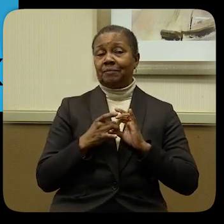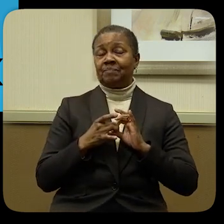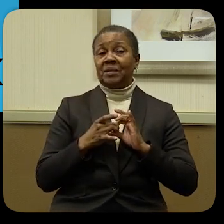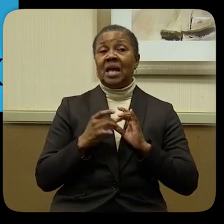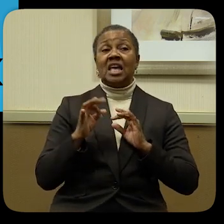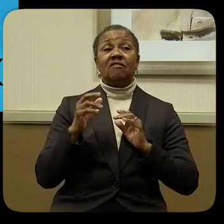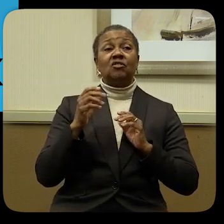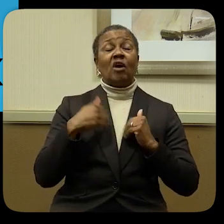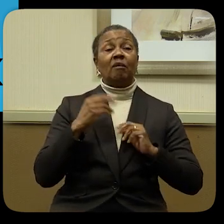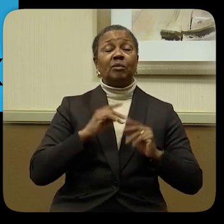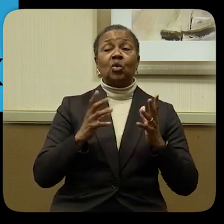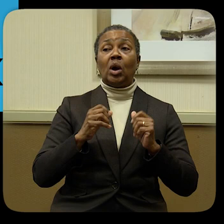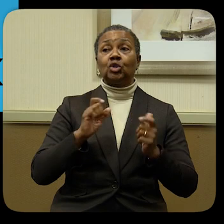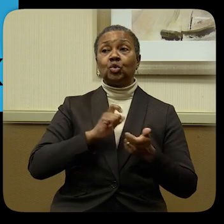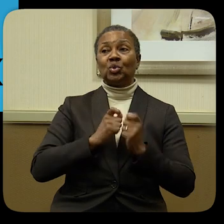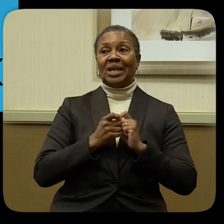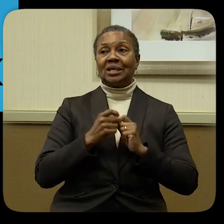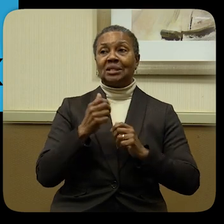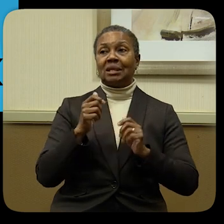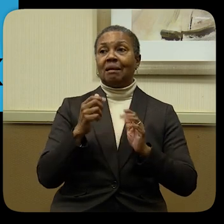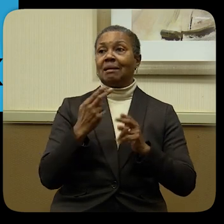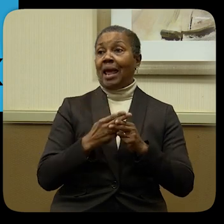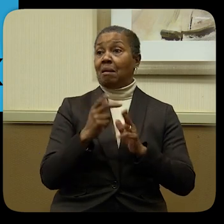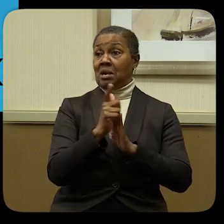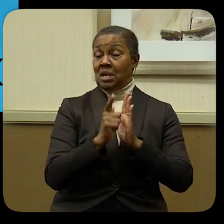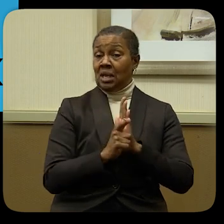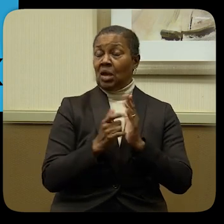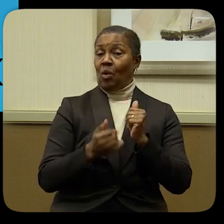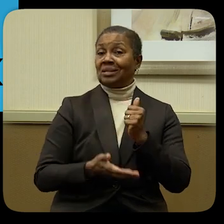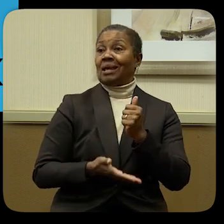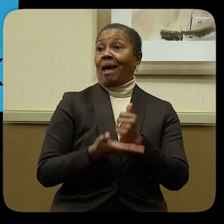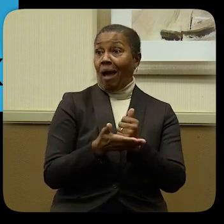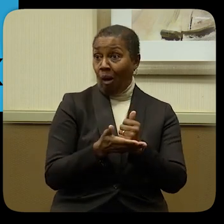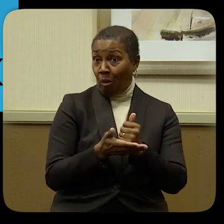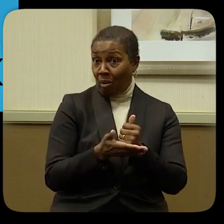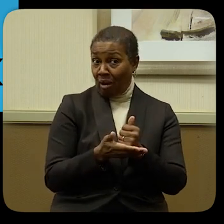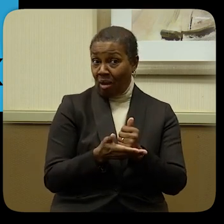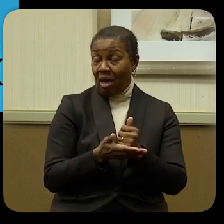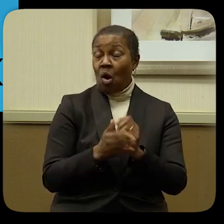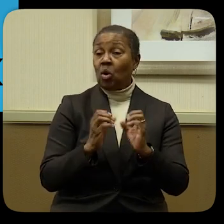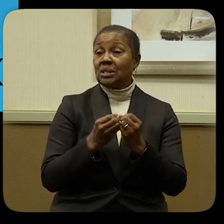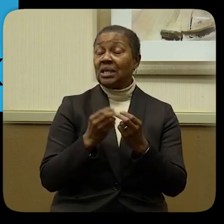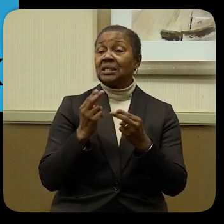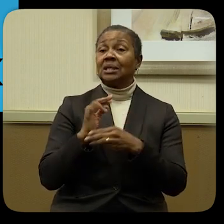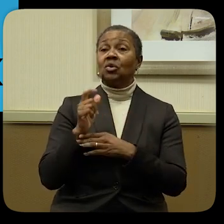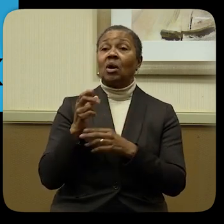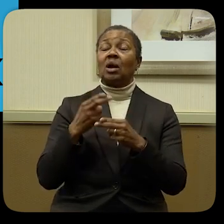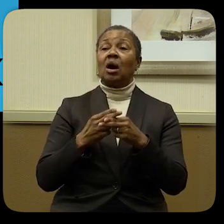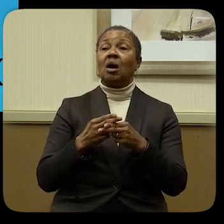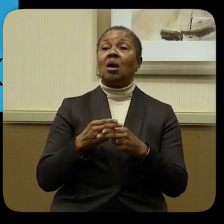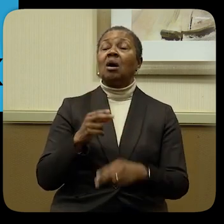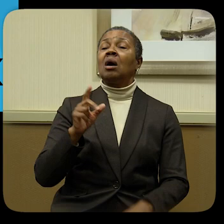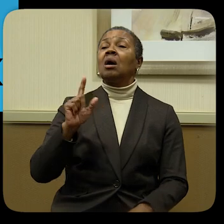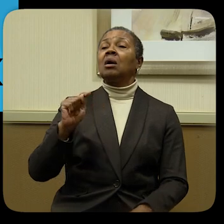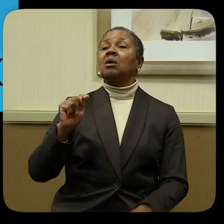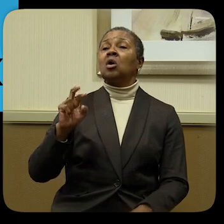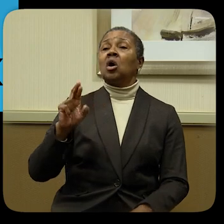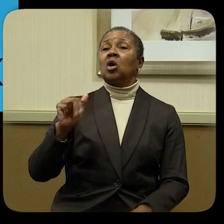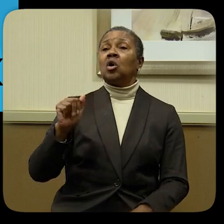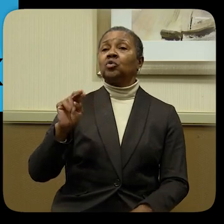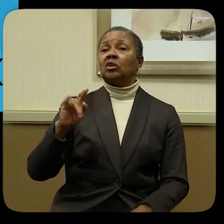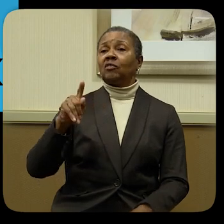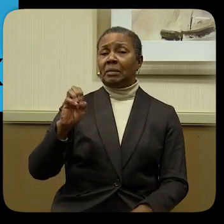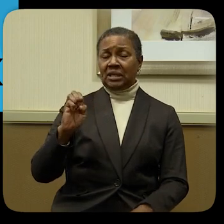have anybody who wants to change their legal name and wants help with that process, the organization in Illinois is called Transformative Justice